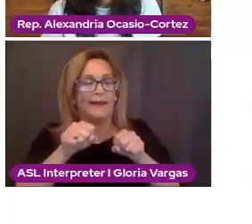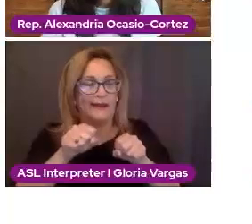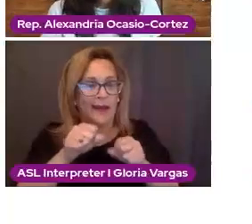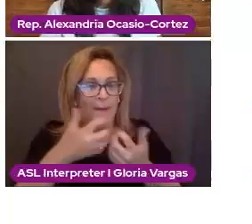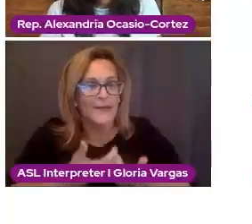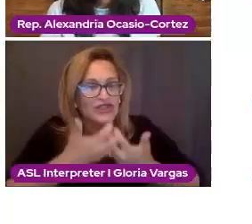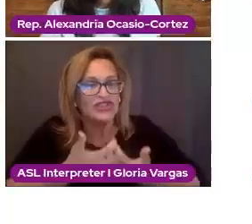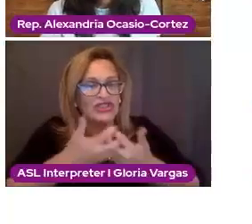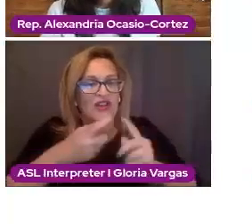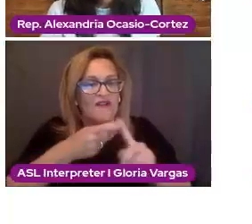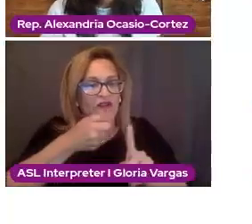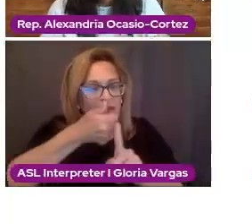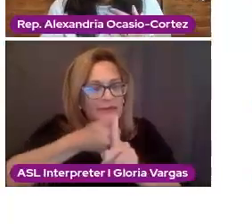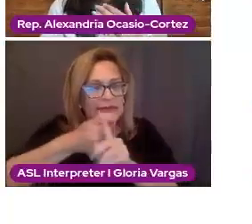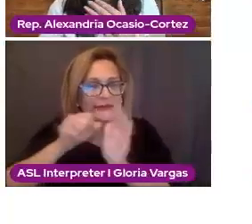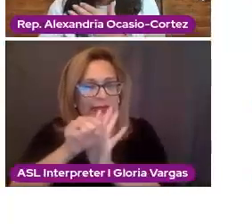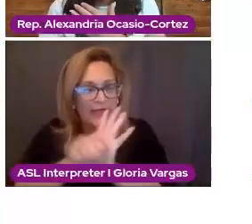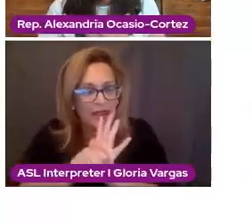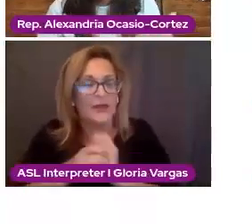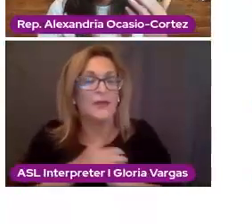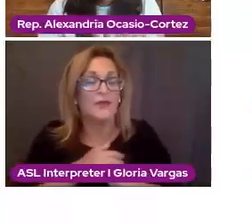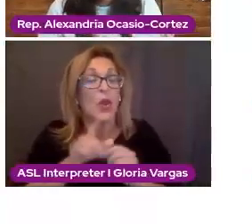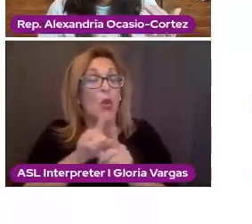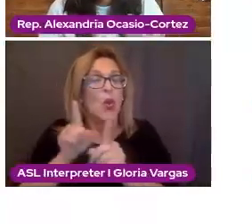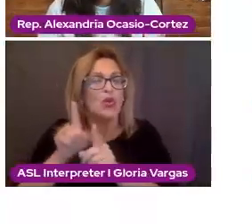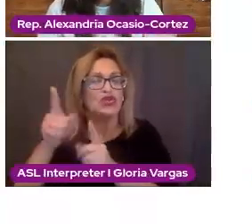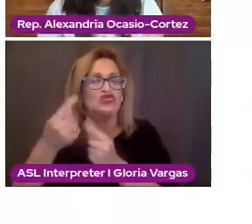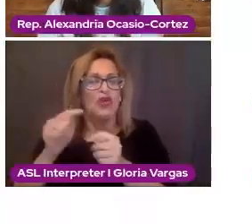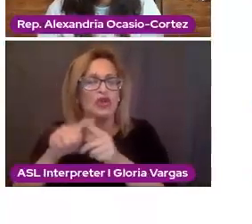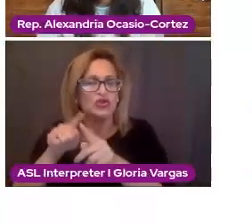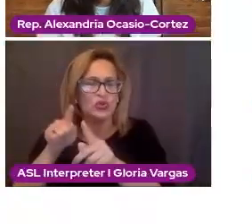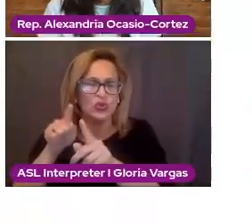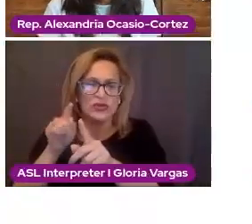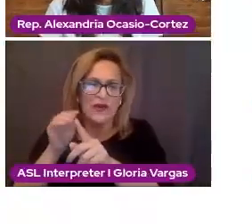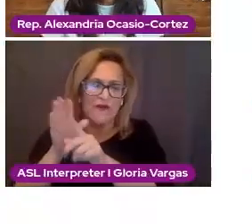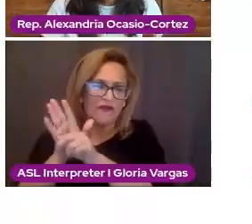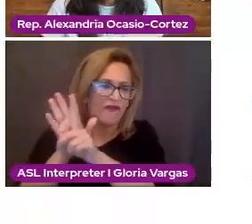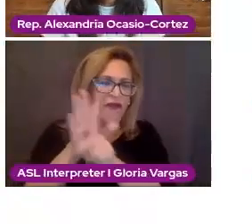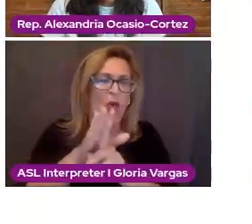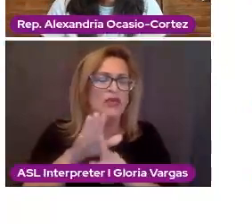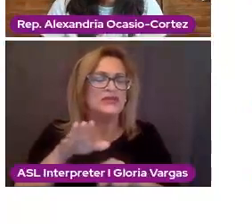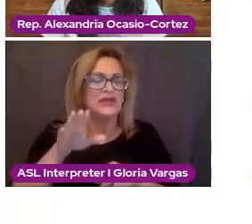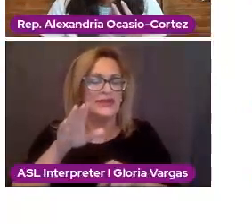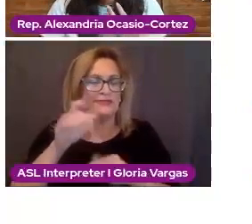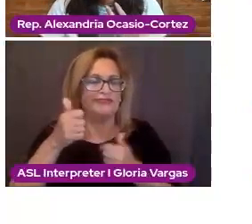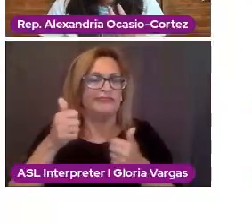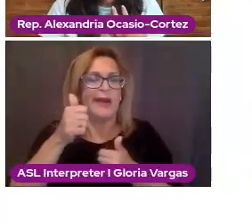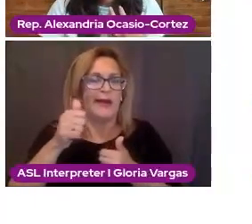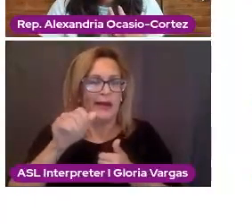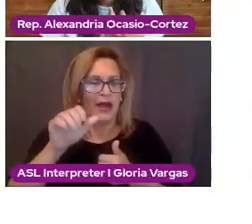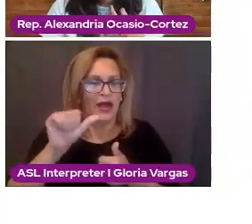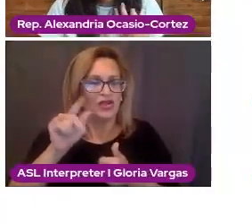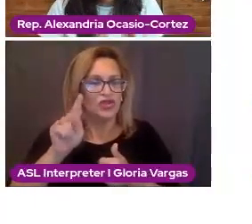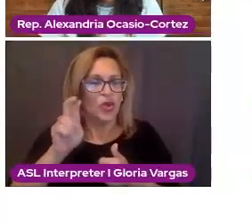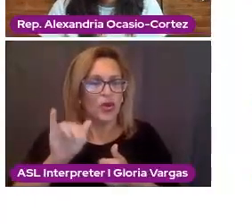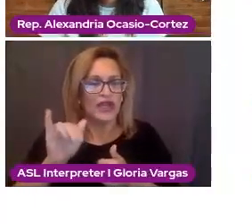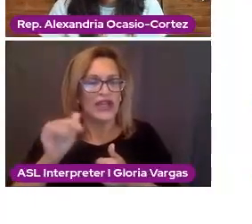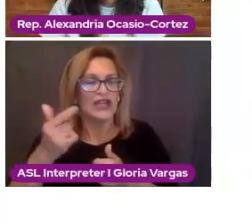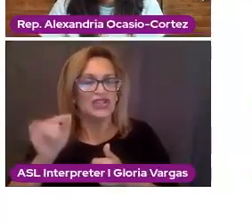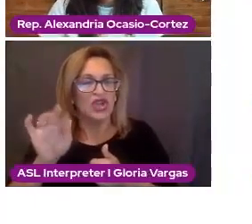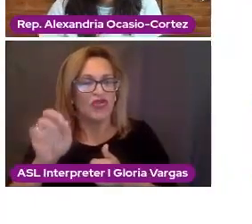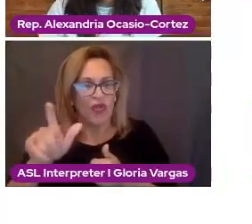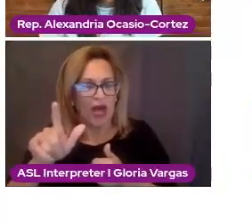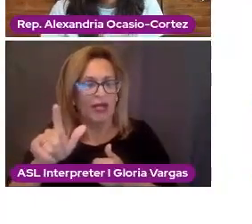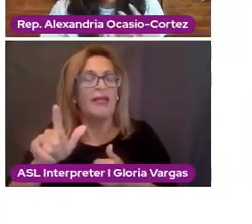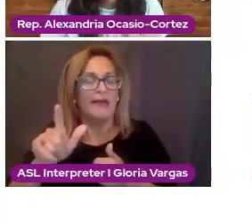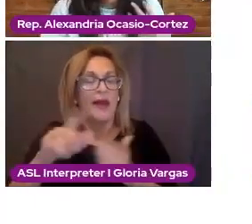a pawn as his attorney general, basically just firing everybody who would not agree to participate